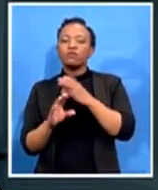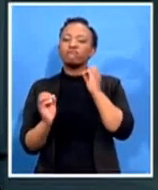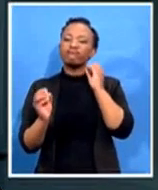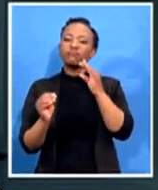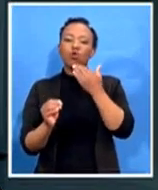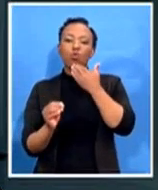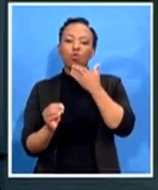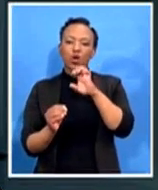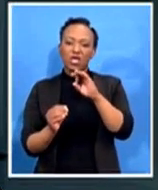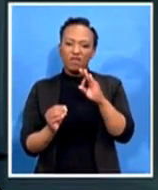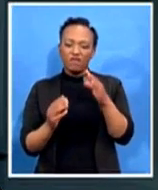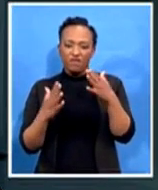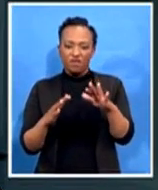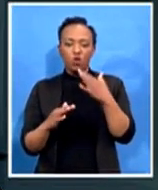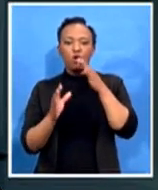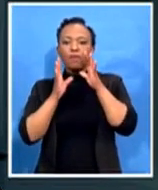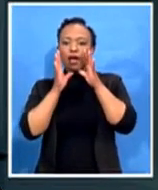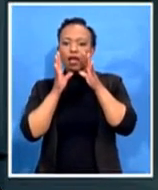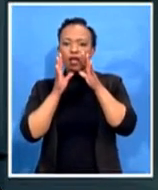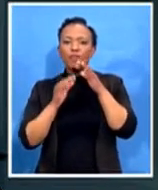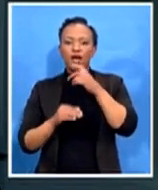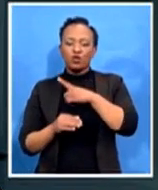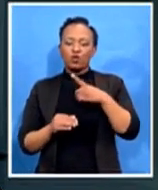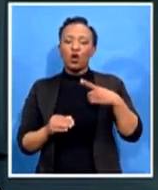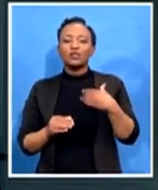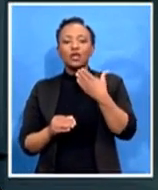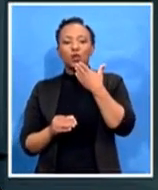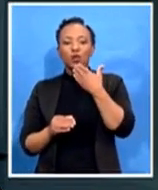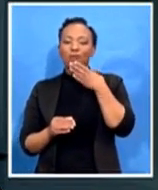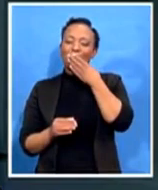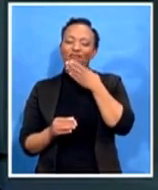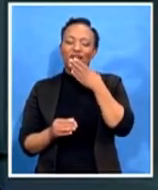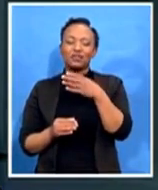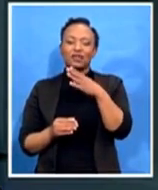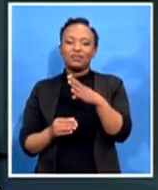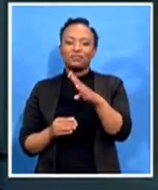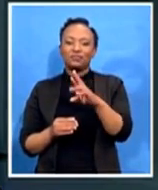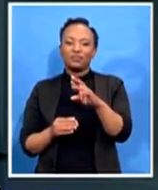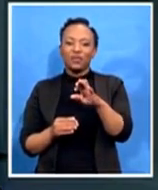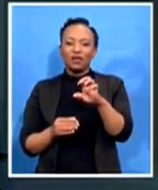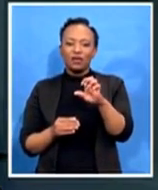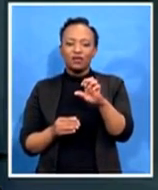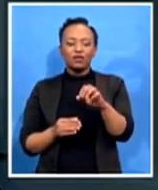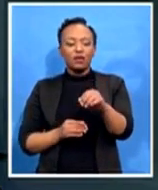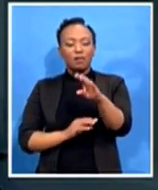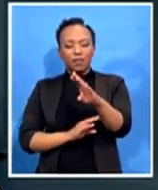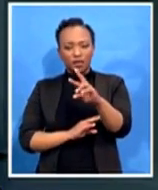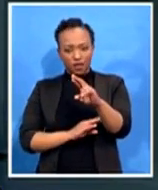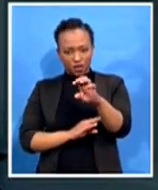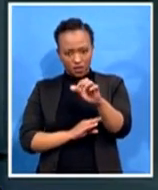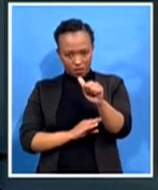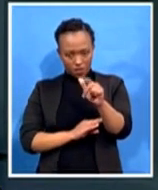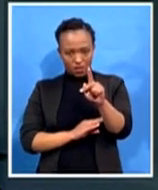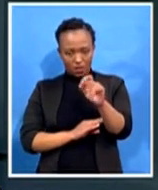Dr. Breakfast, thank you very much indeed for sticking around. I just want to talk about the EFF's political approach. I was just asking you, you would